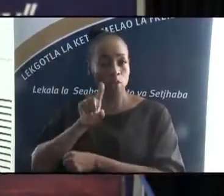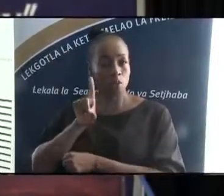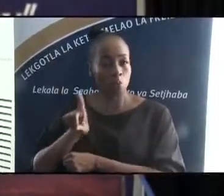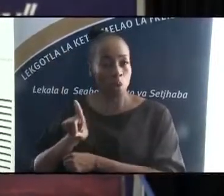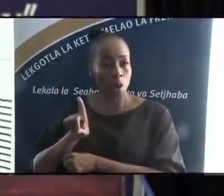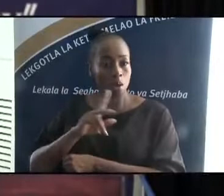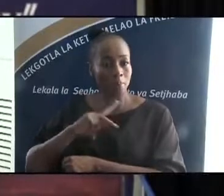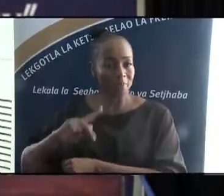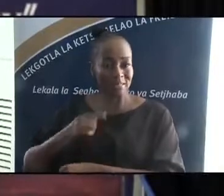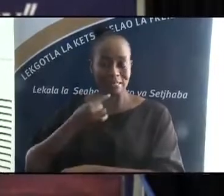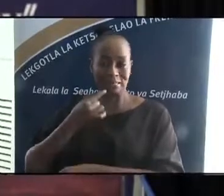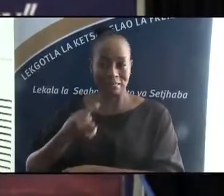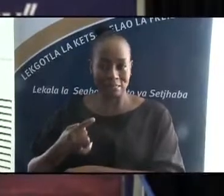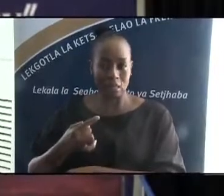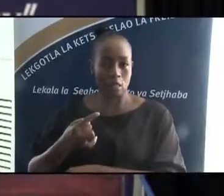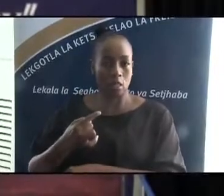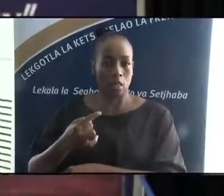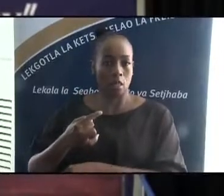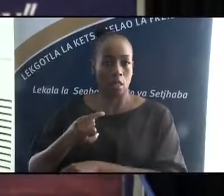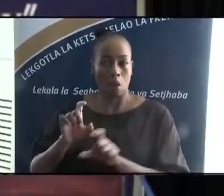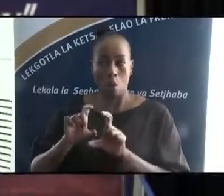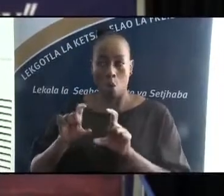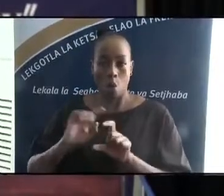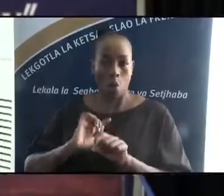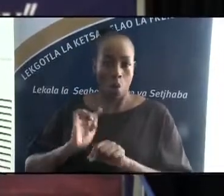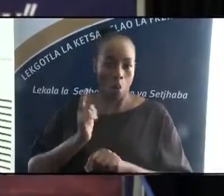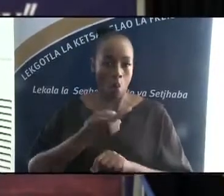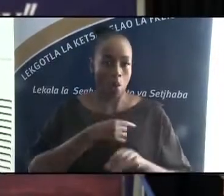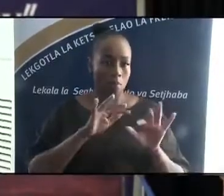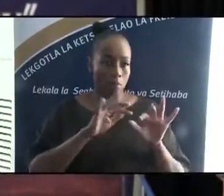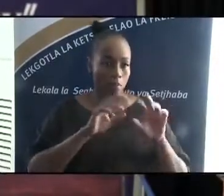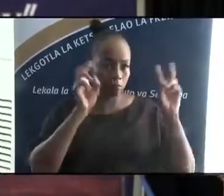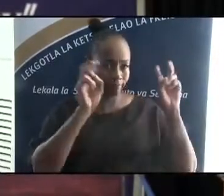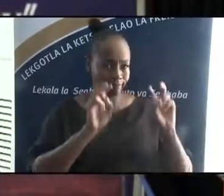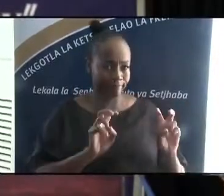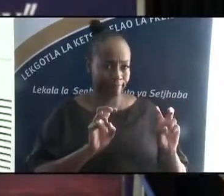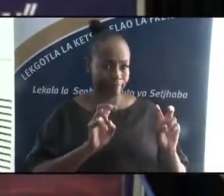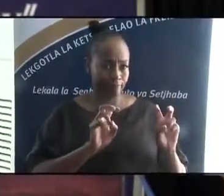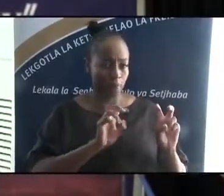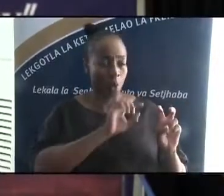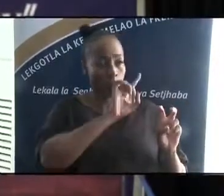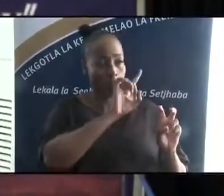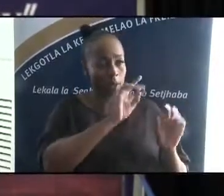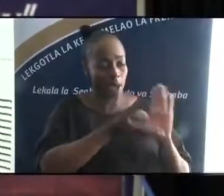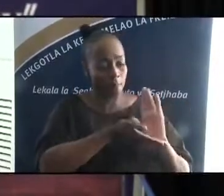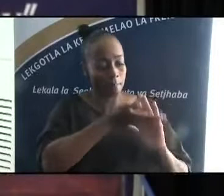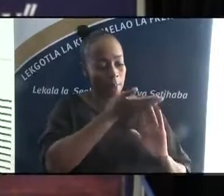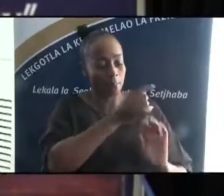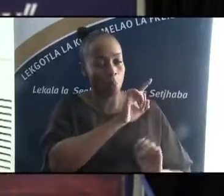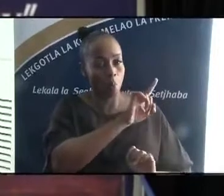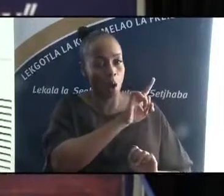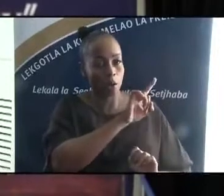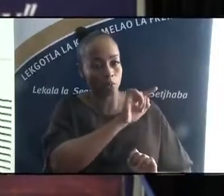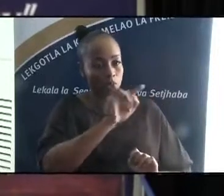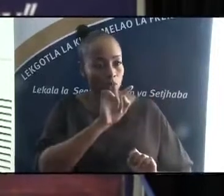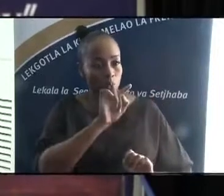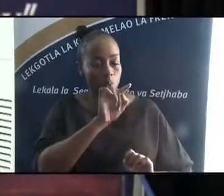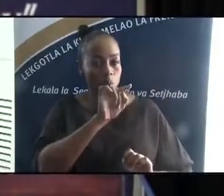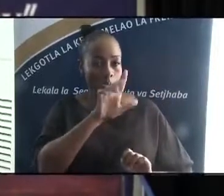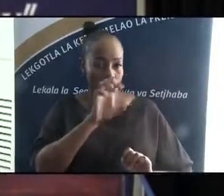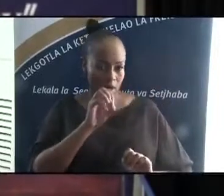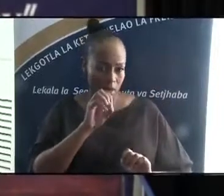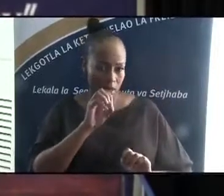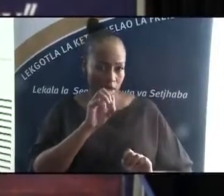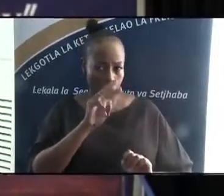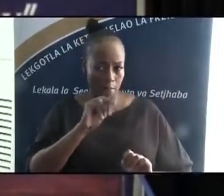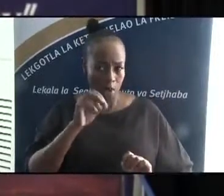raised licensing threshold for self-energy generation from 1 megawatt to 100 megawatts